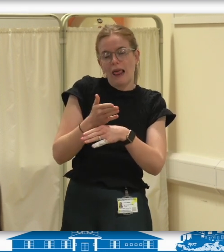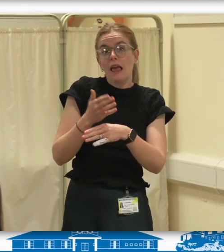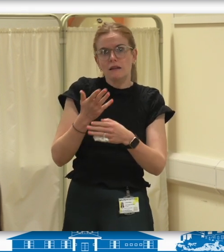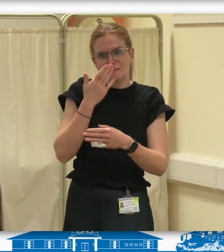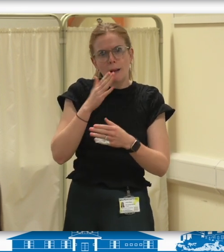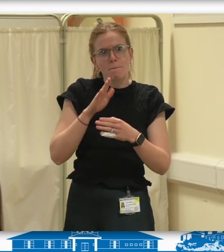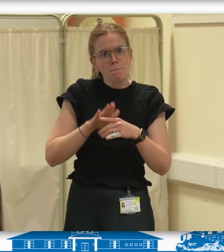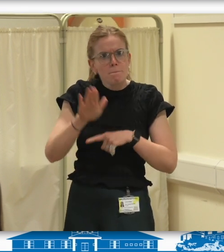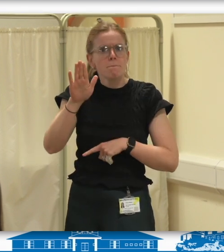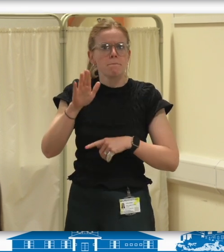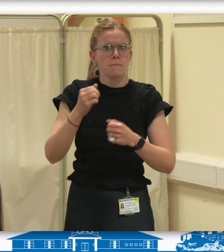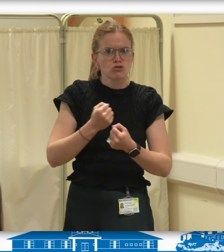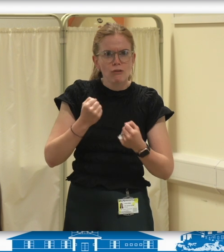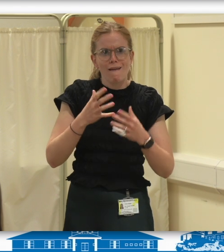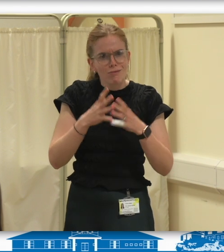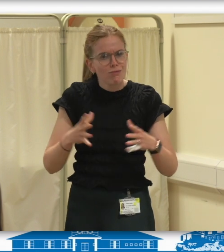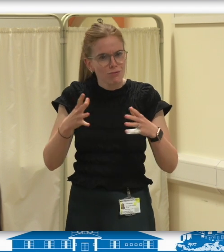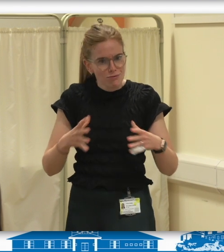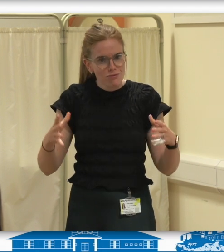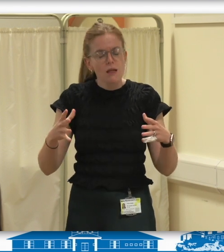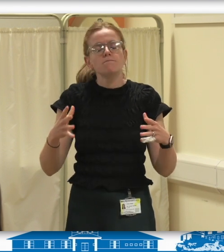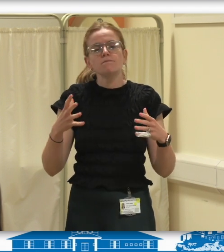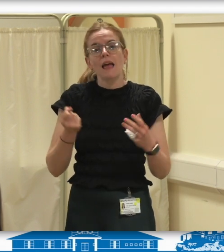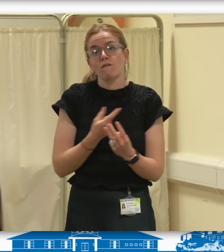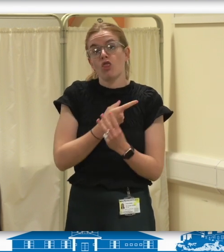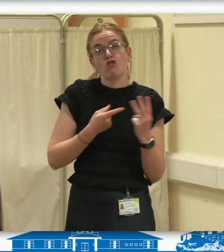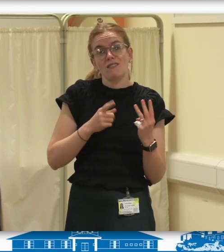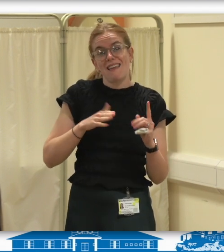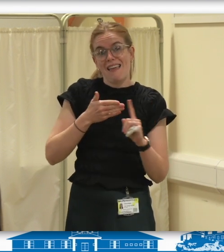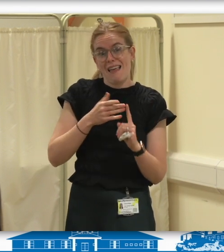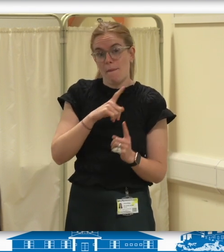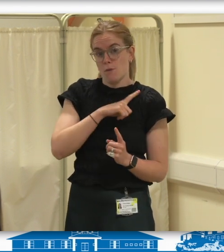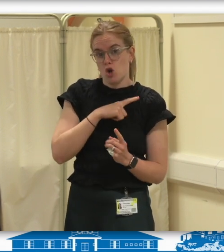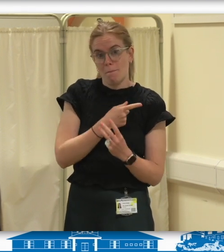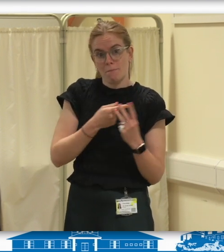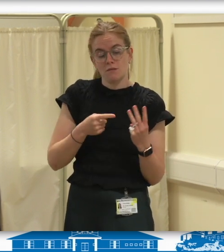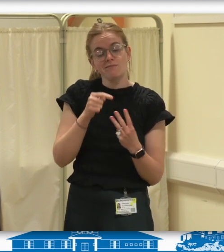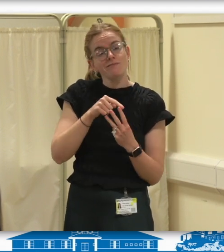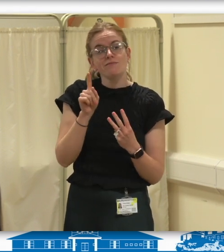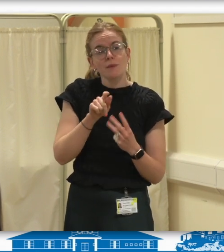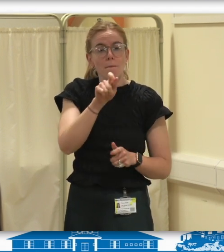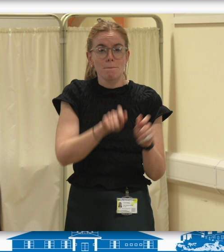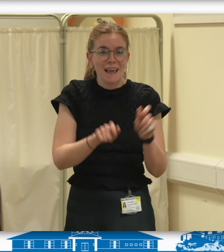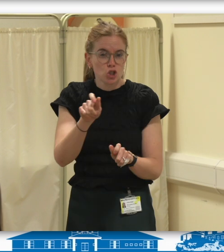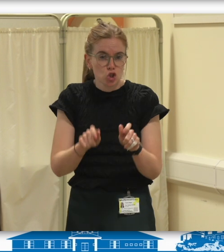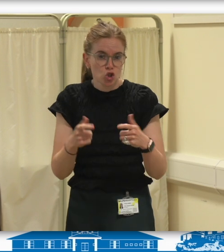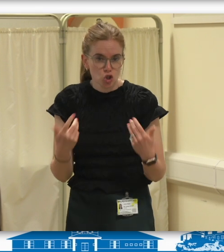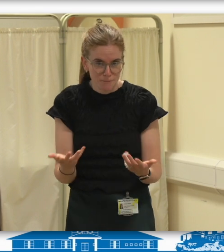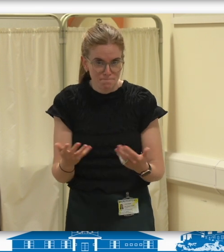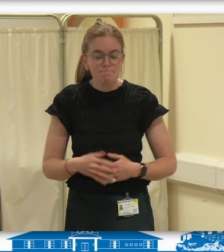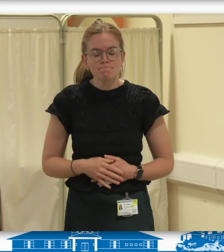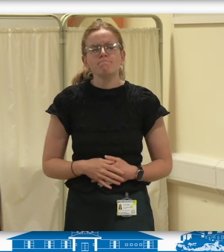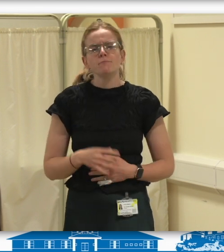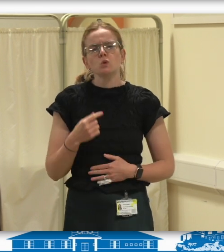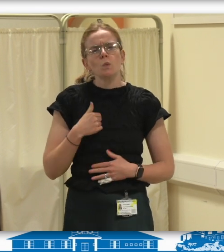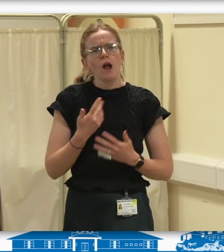to strength. We have three main purposes. We are here for our patients. So we do